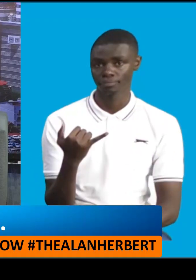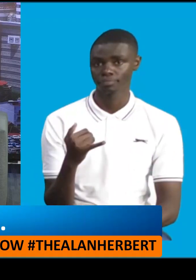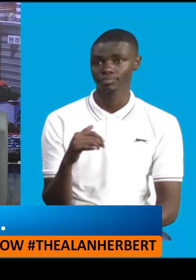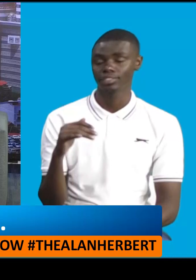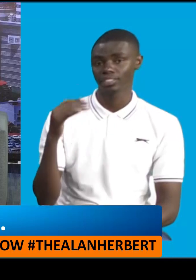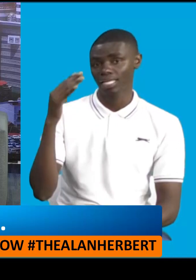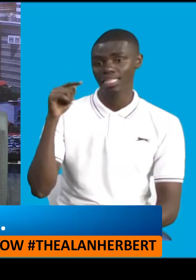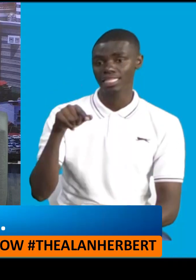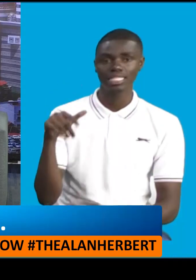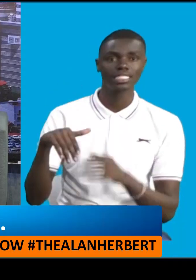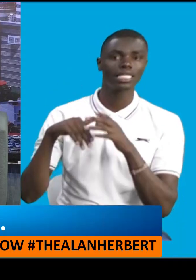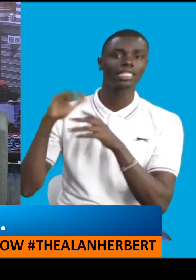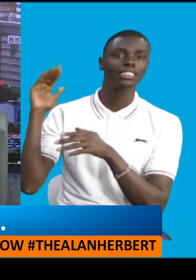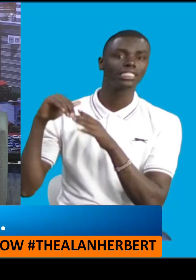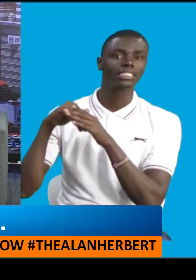Because there are external